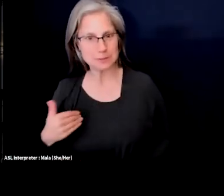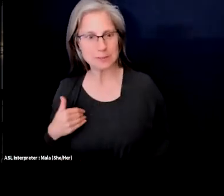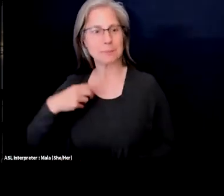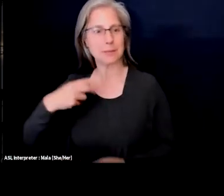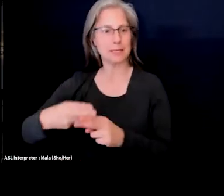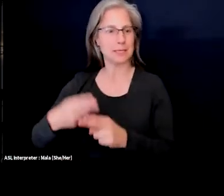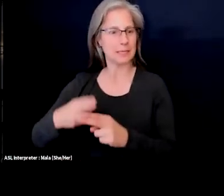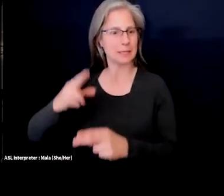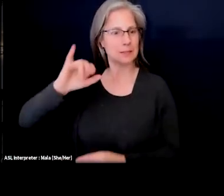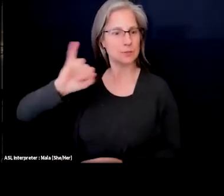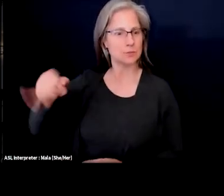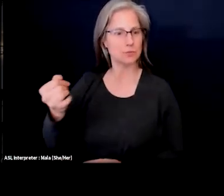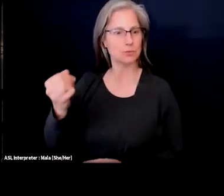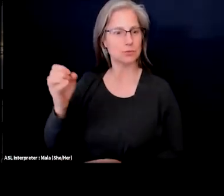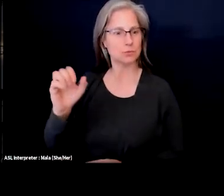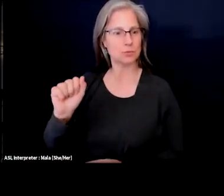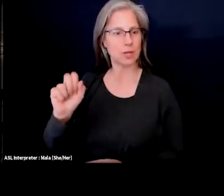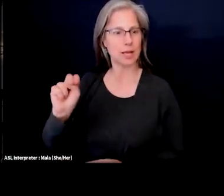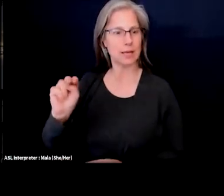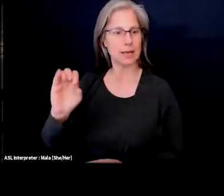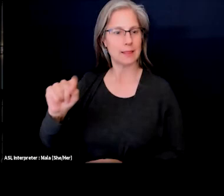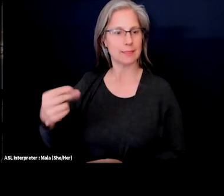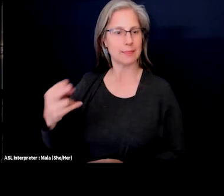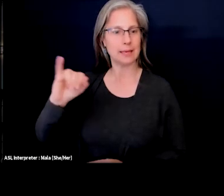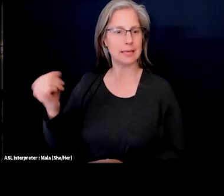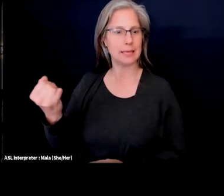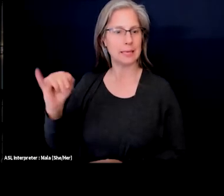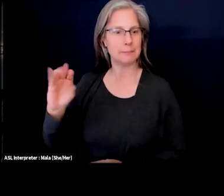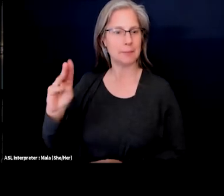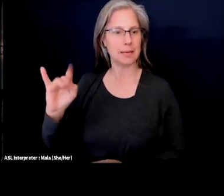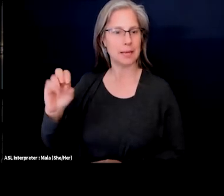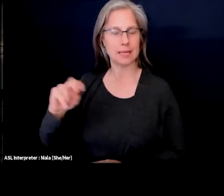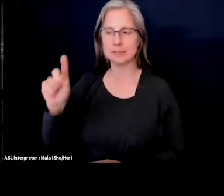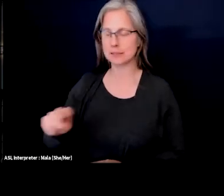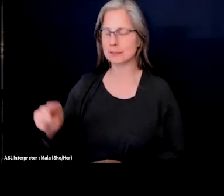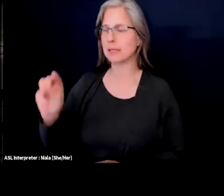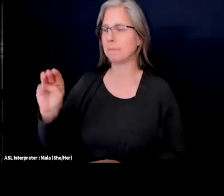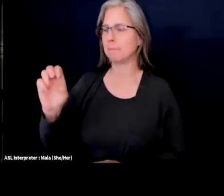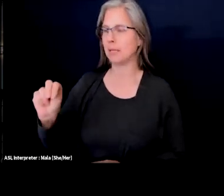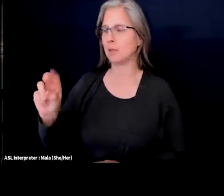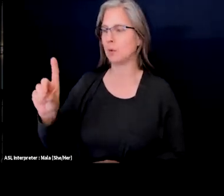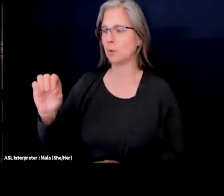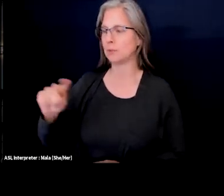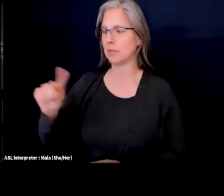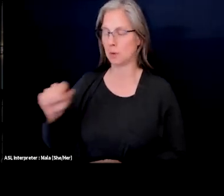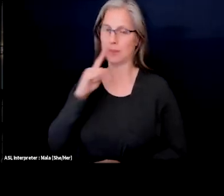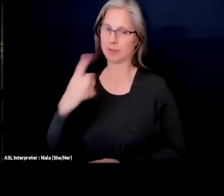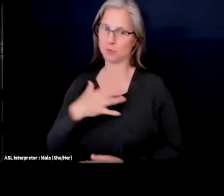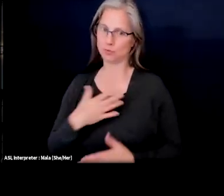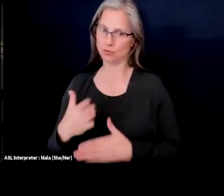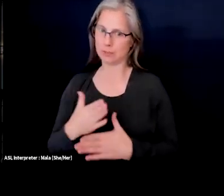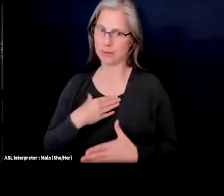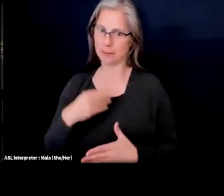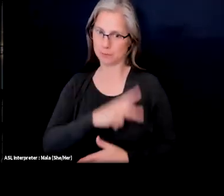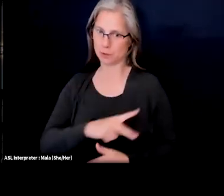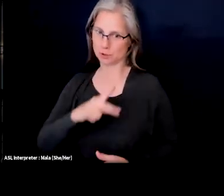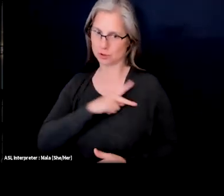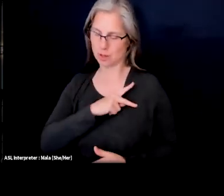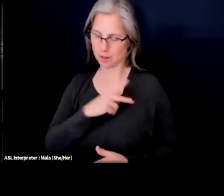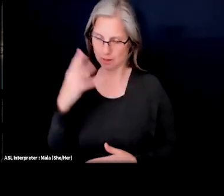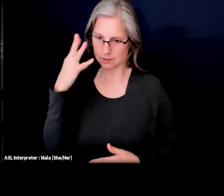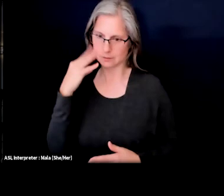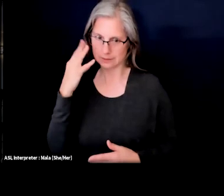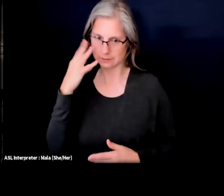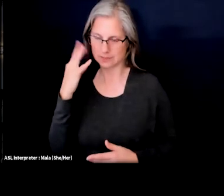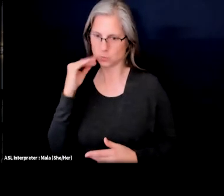is Janet Jimenez Mendoza, and I would like to share my personal experience again as to why I am against the Meta